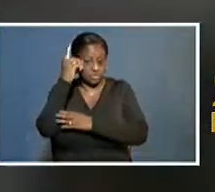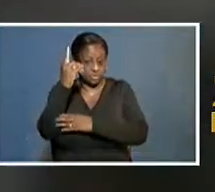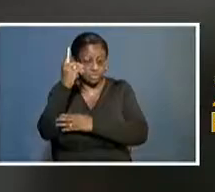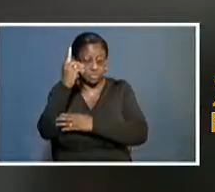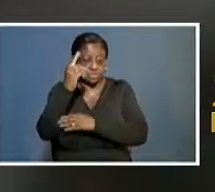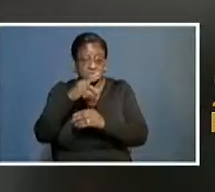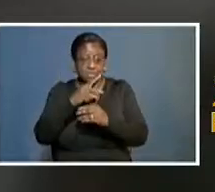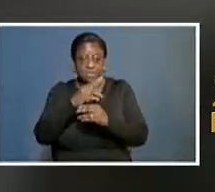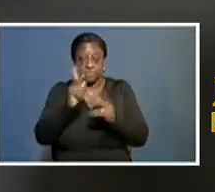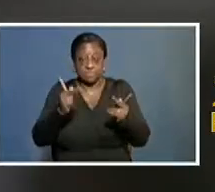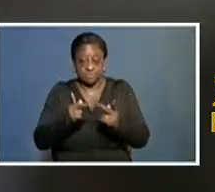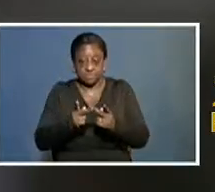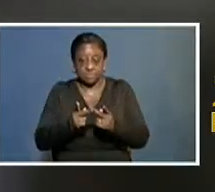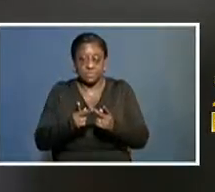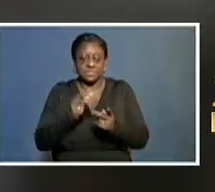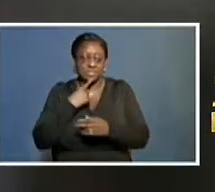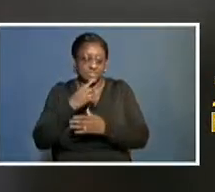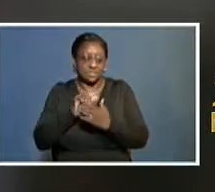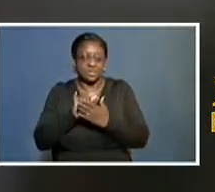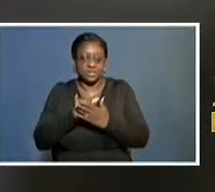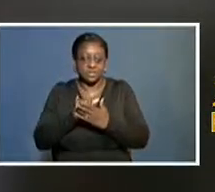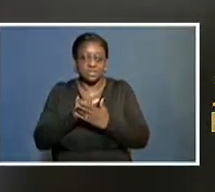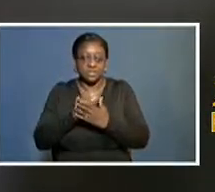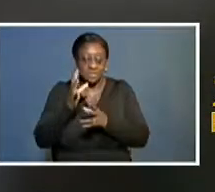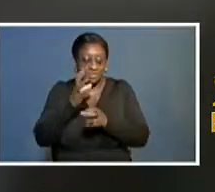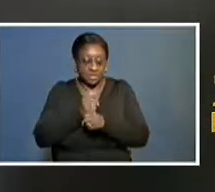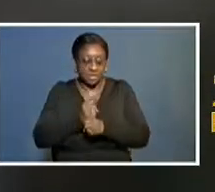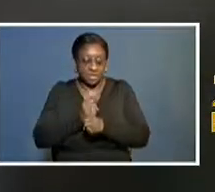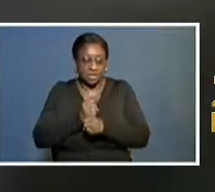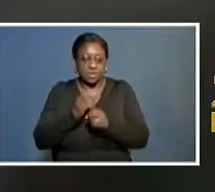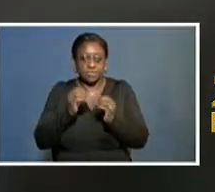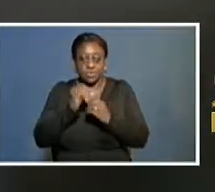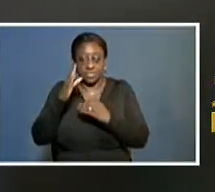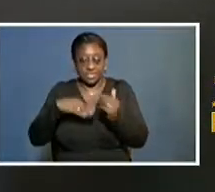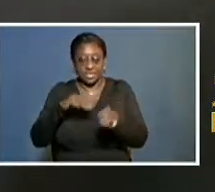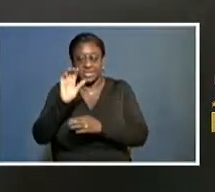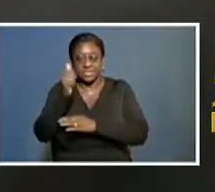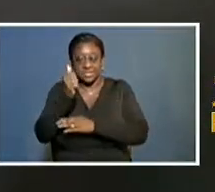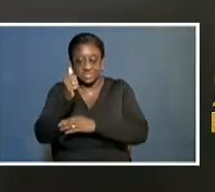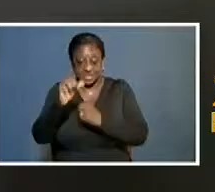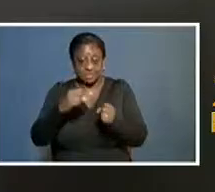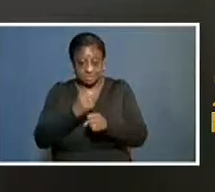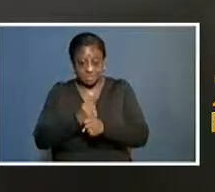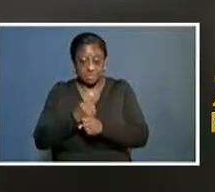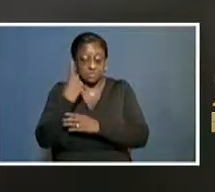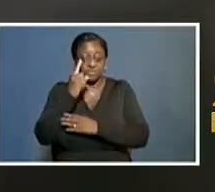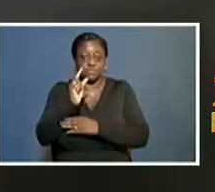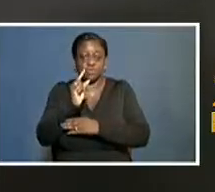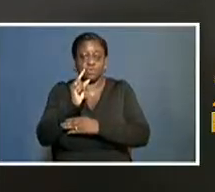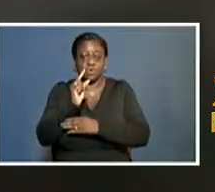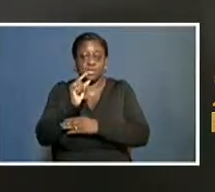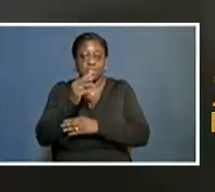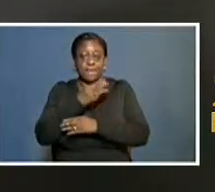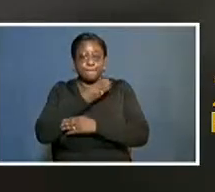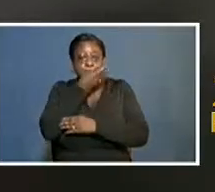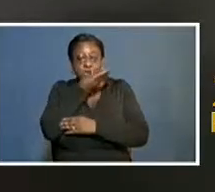nonprofit, it's going to take a decade or more for the mangroves to fully recover. And that's based on how fast the new ones